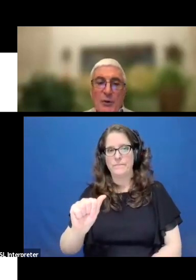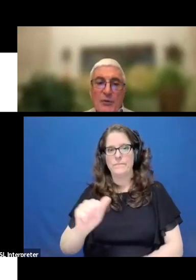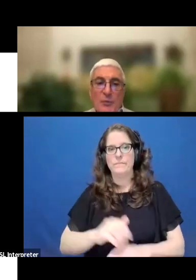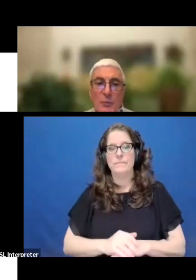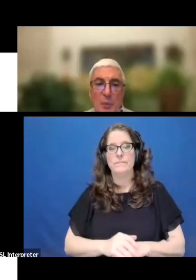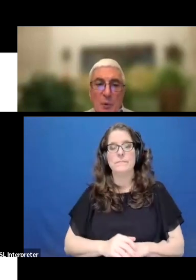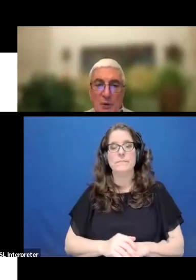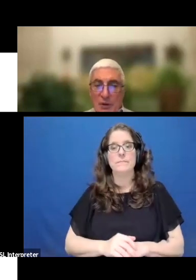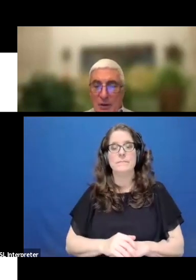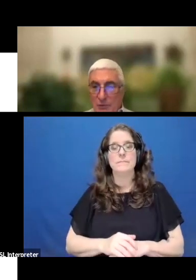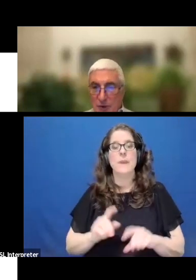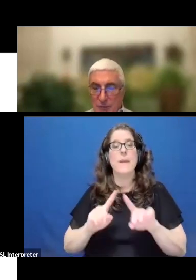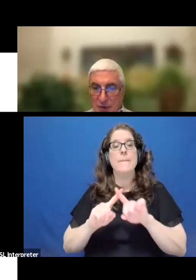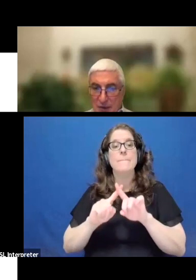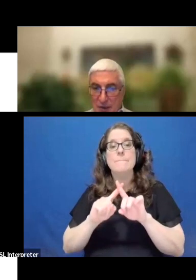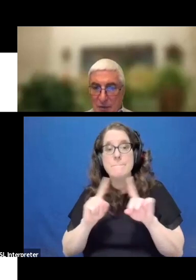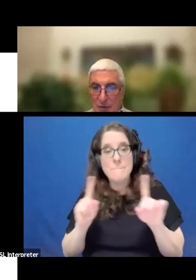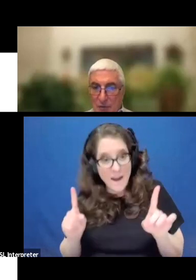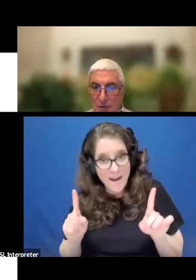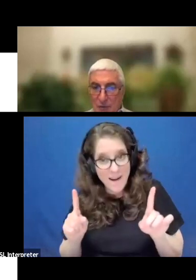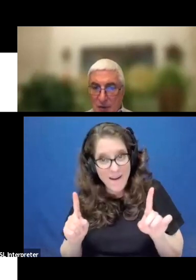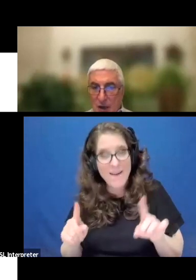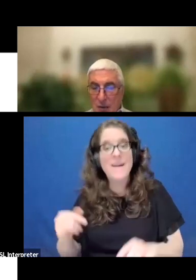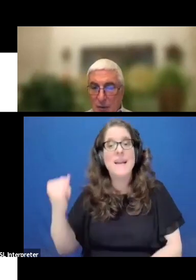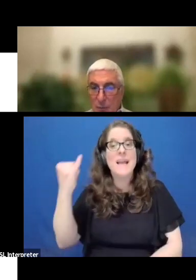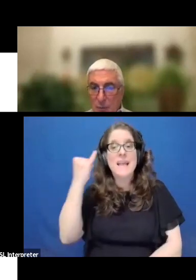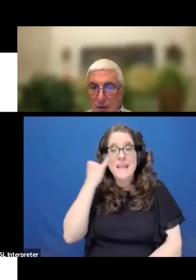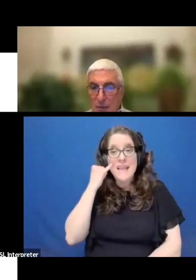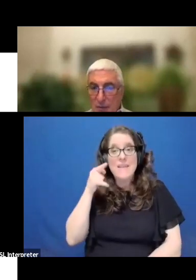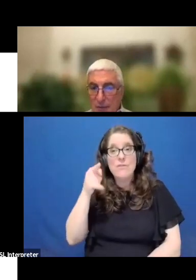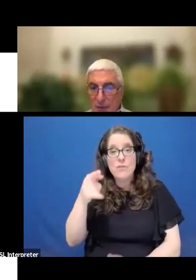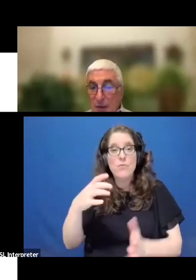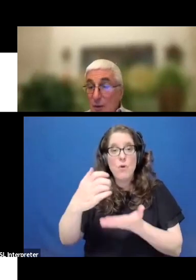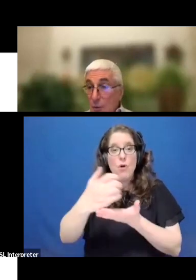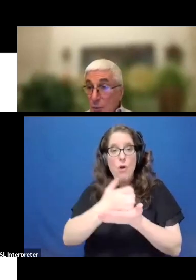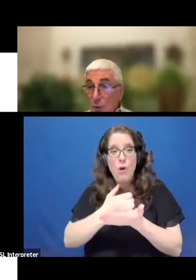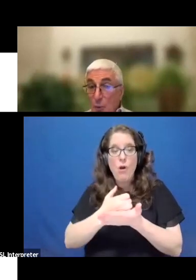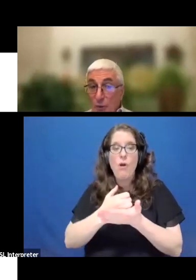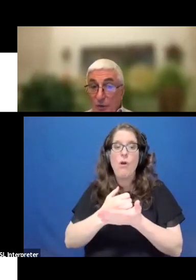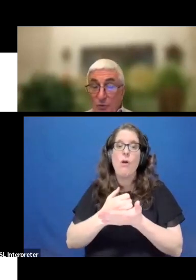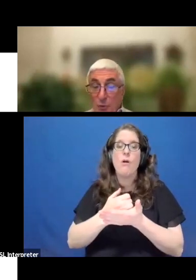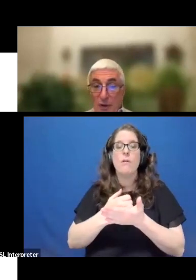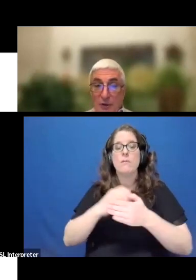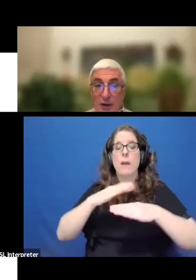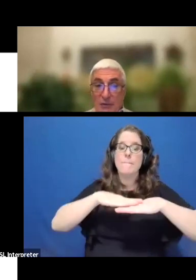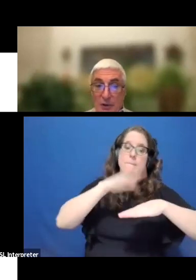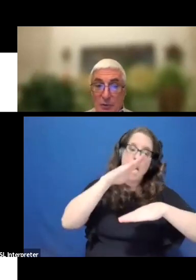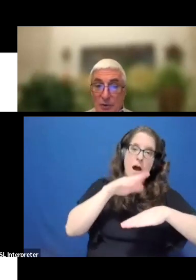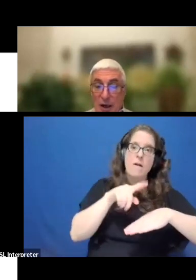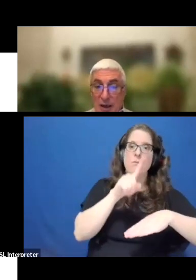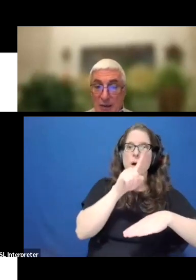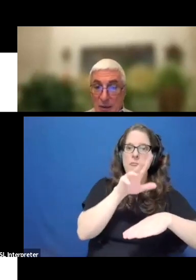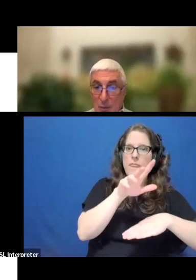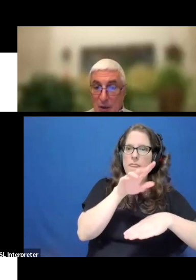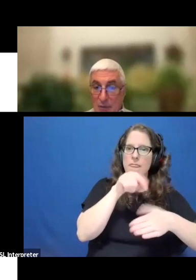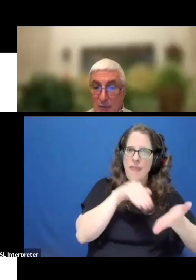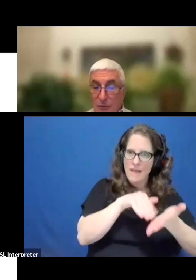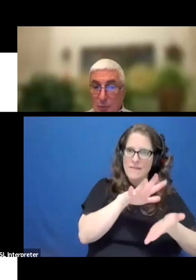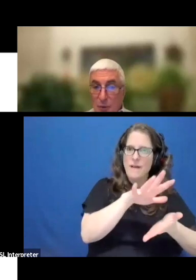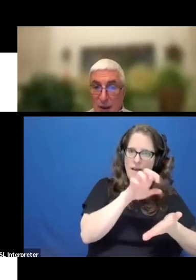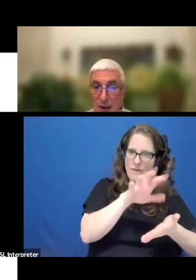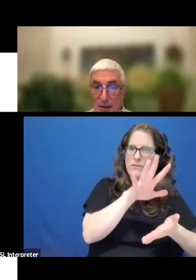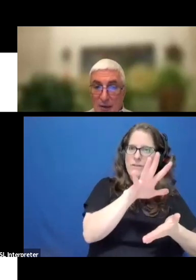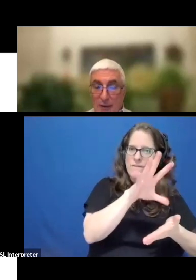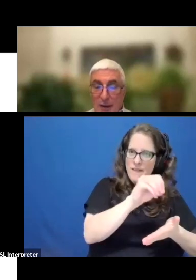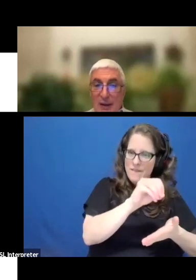person earns more than $1,550 a month, or more than $2,590 a month if